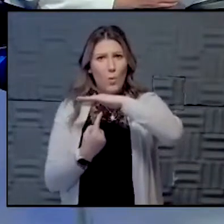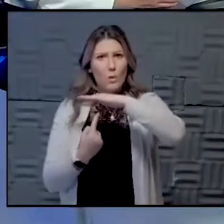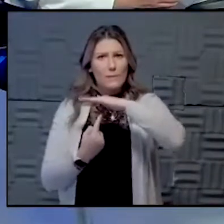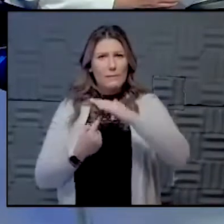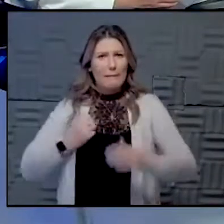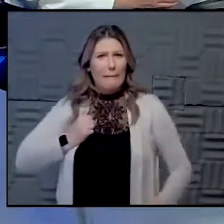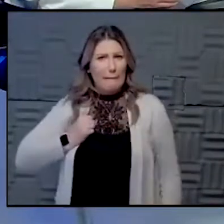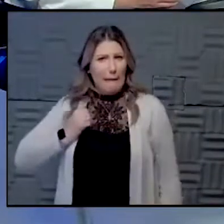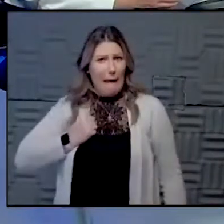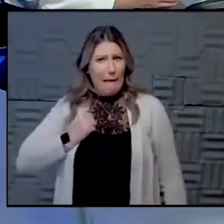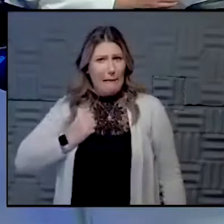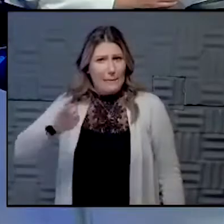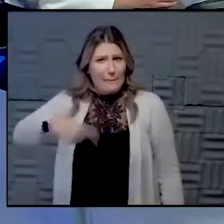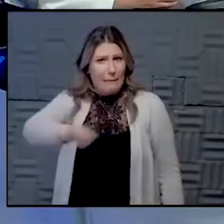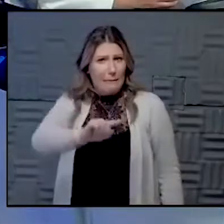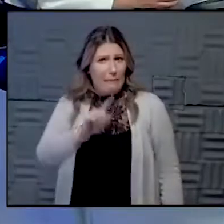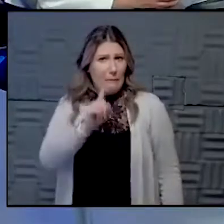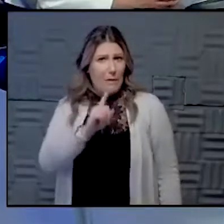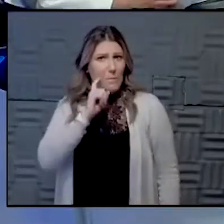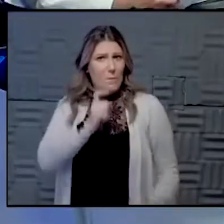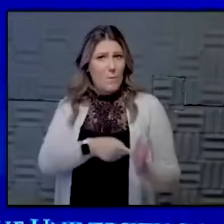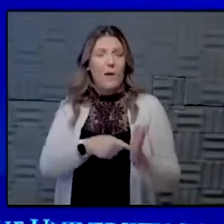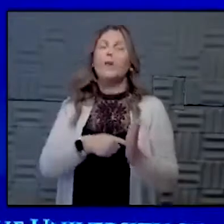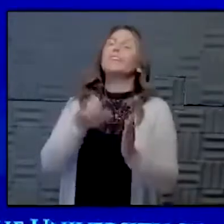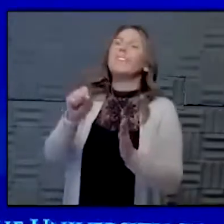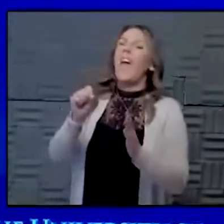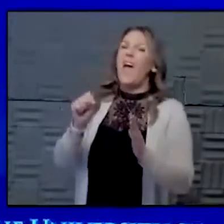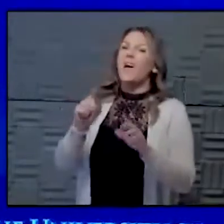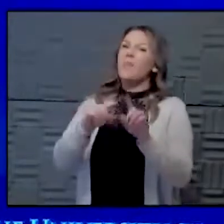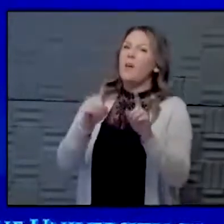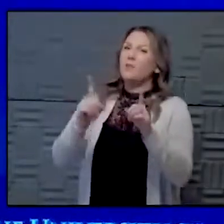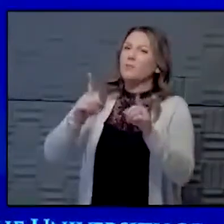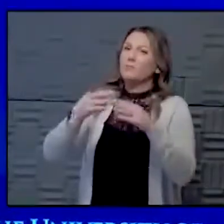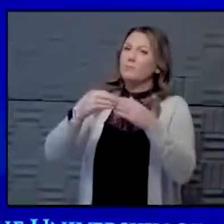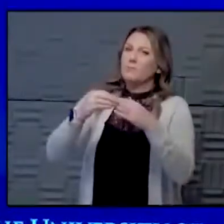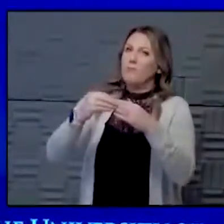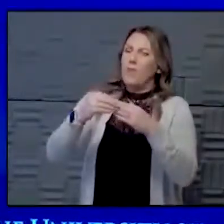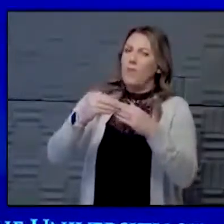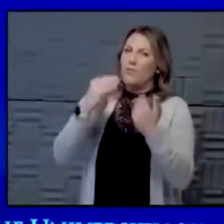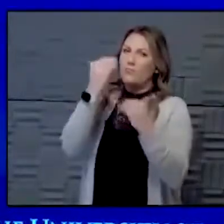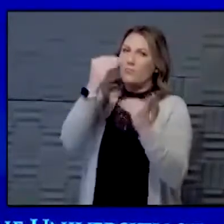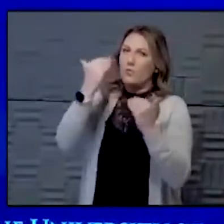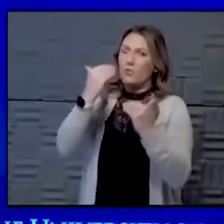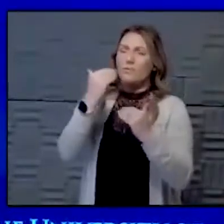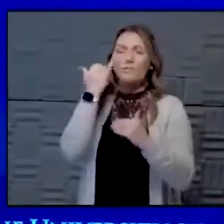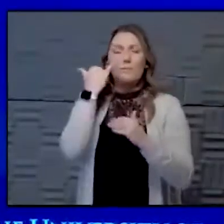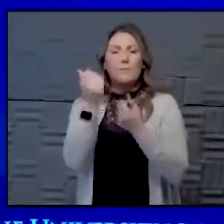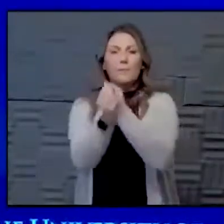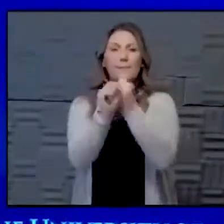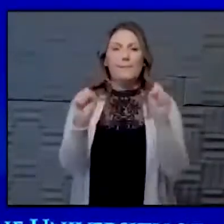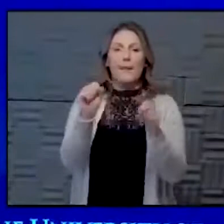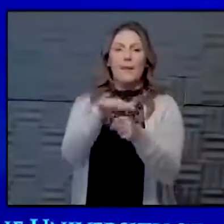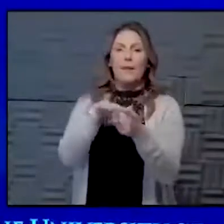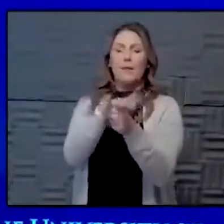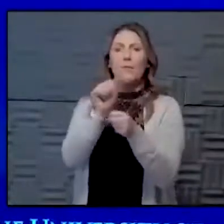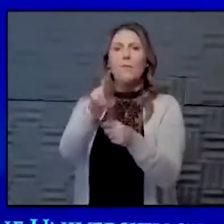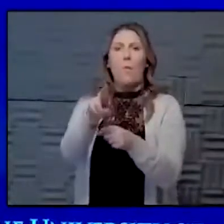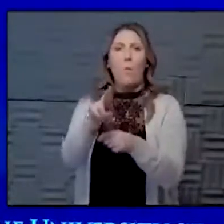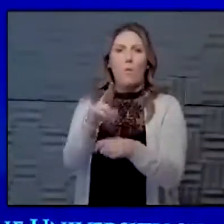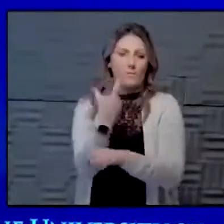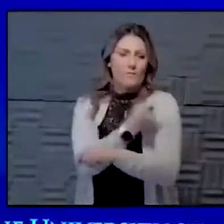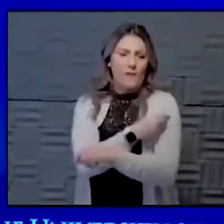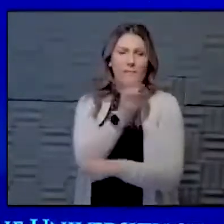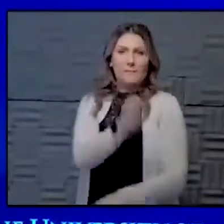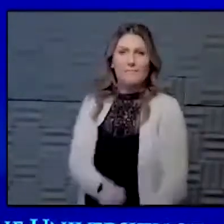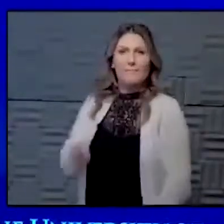question is days. that they're beginning to loosen those restrictions. If you're coming from what's considered a safe area, or if you're a vaccinated traveler,